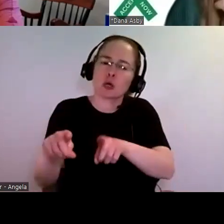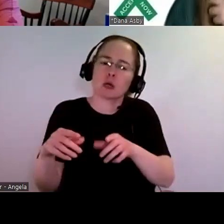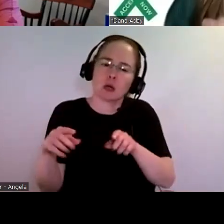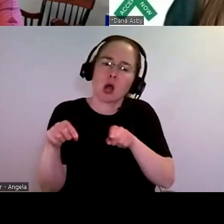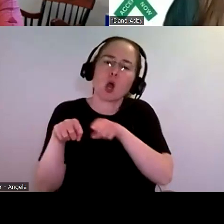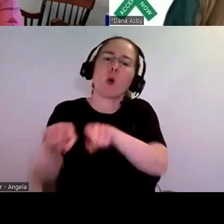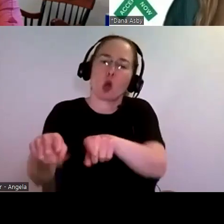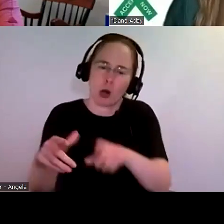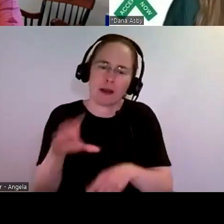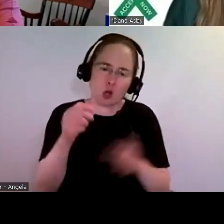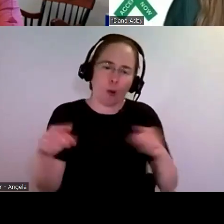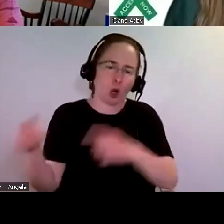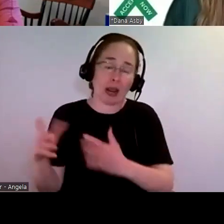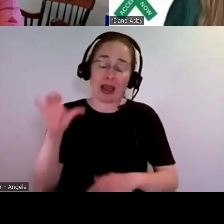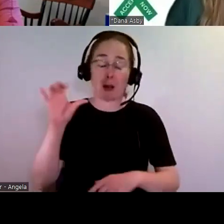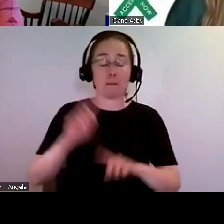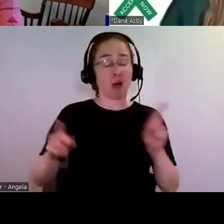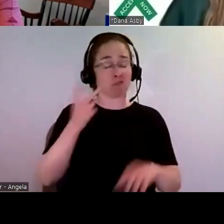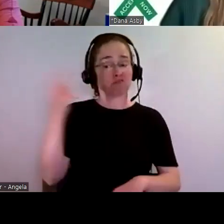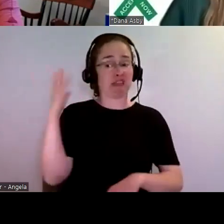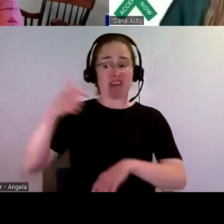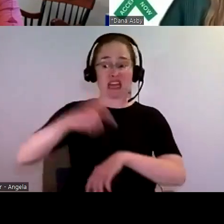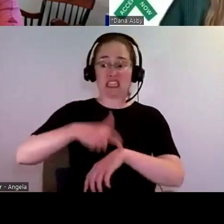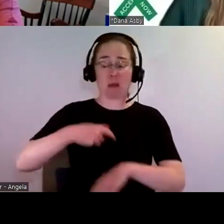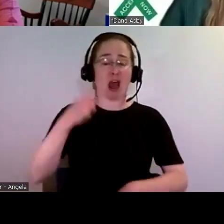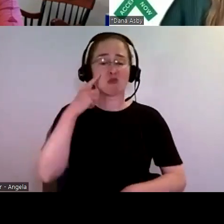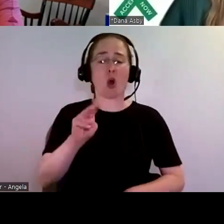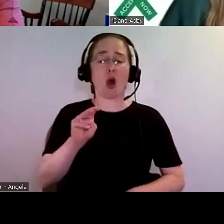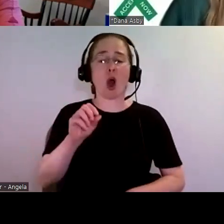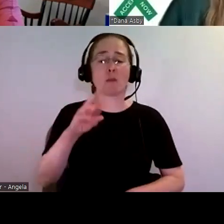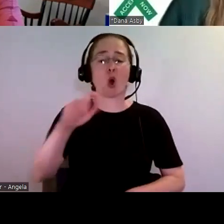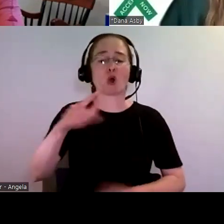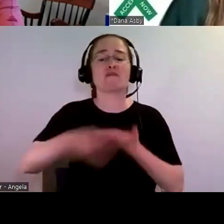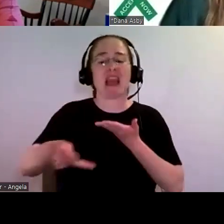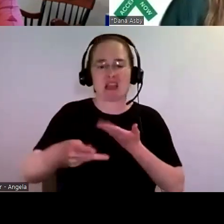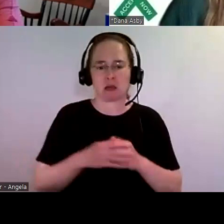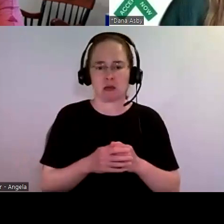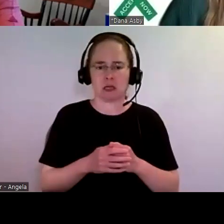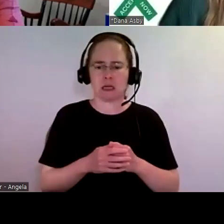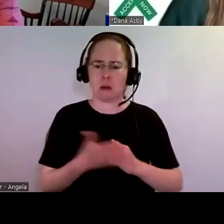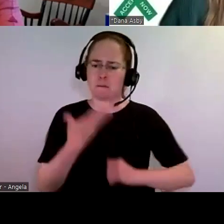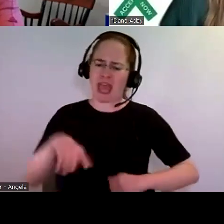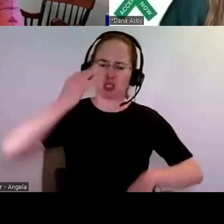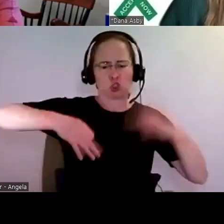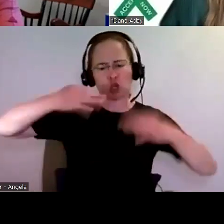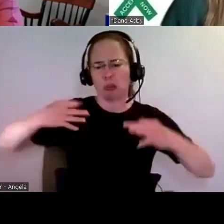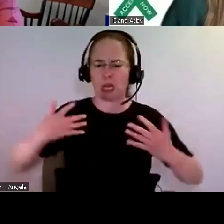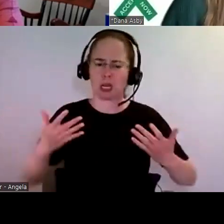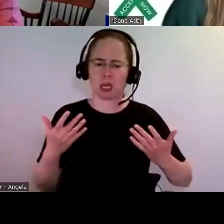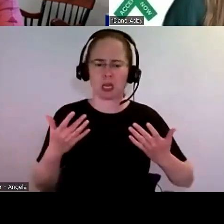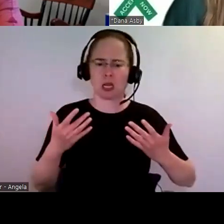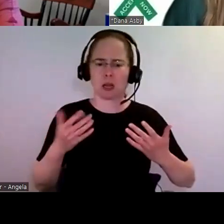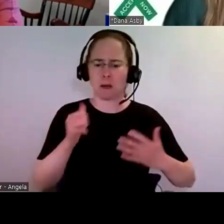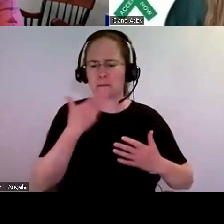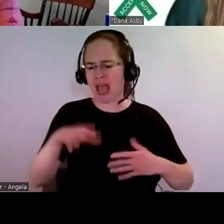I thought it was a moral failing and a lack of good judgment, and which